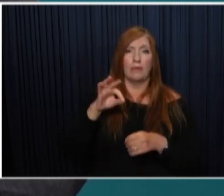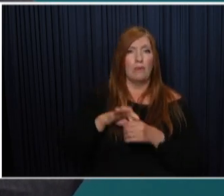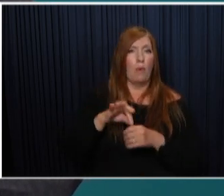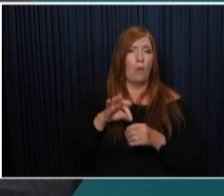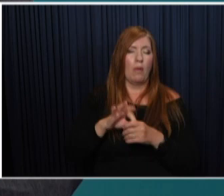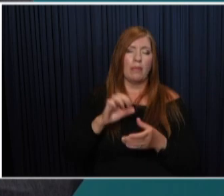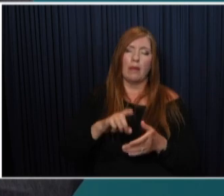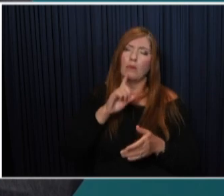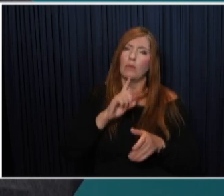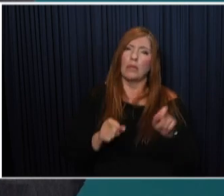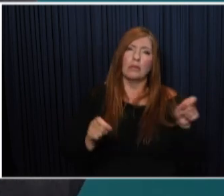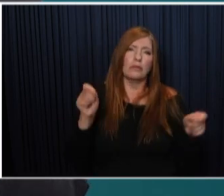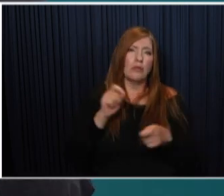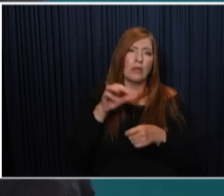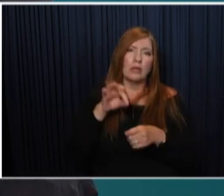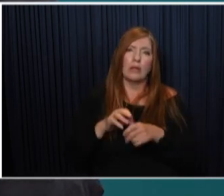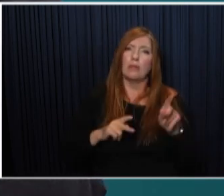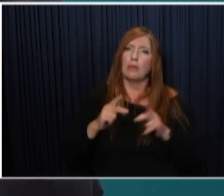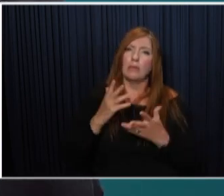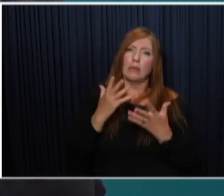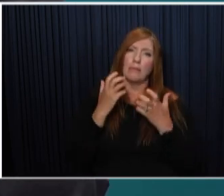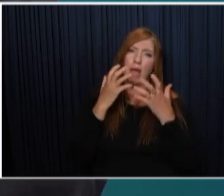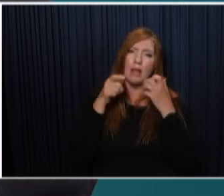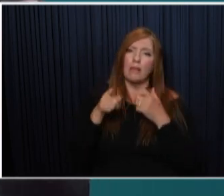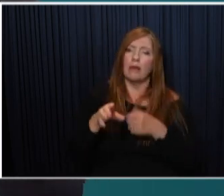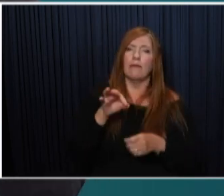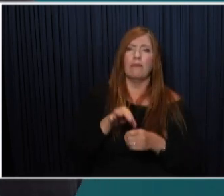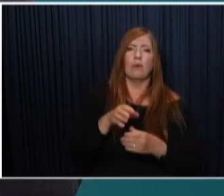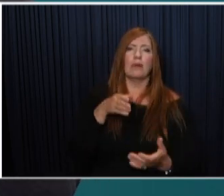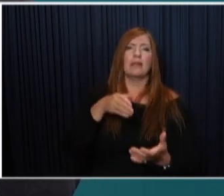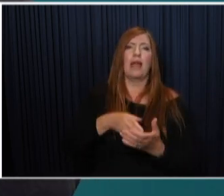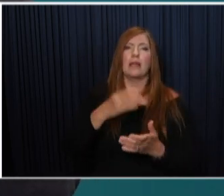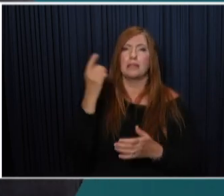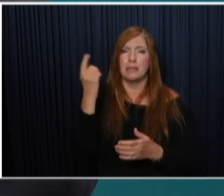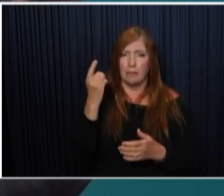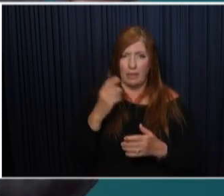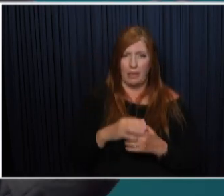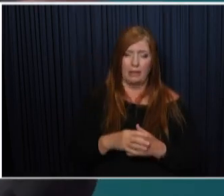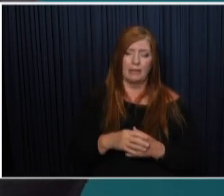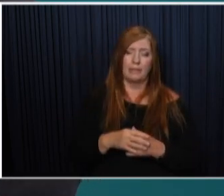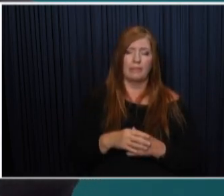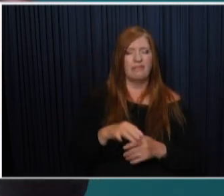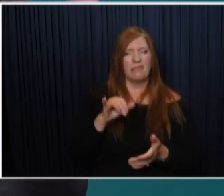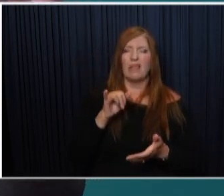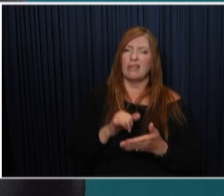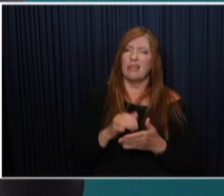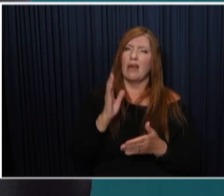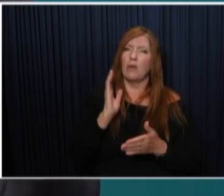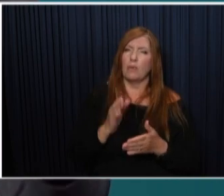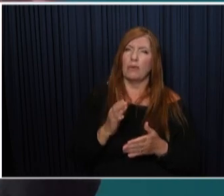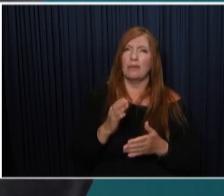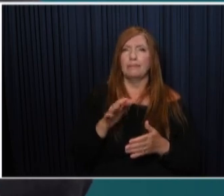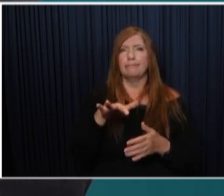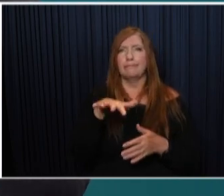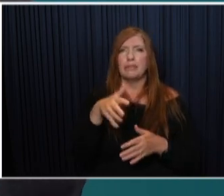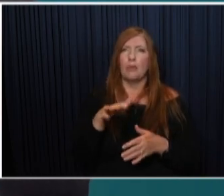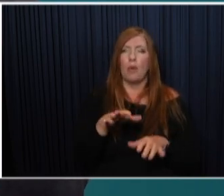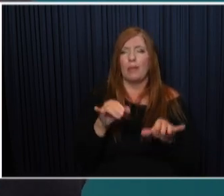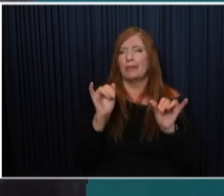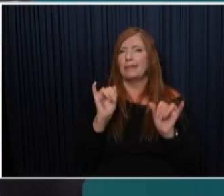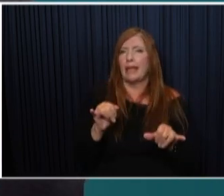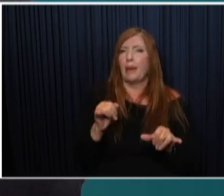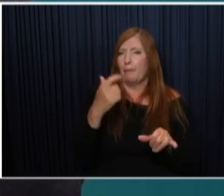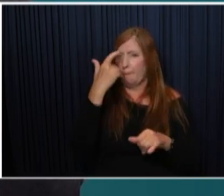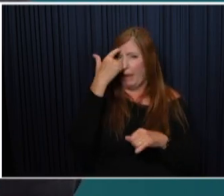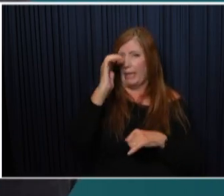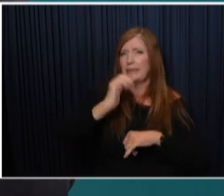was a change election. People were mad and they were voting against something That's going to be somewhat the same mentality